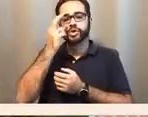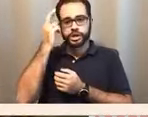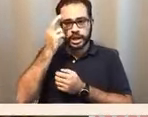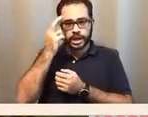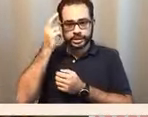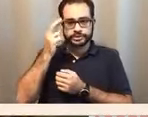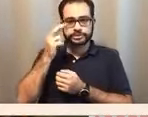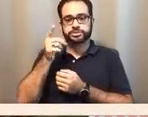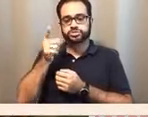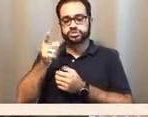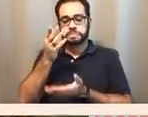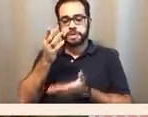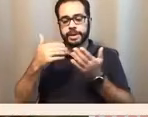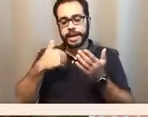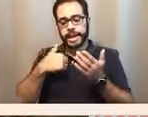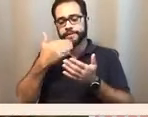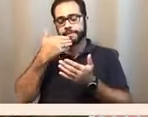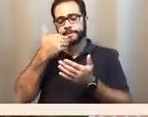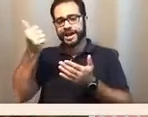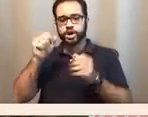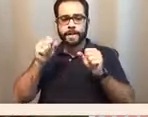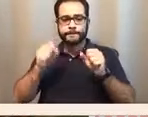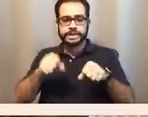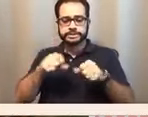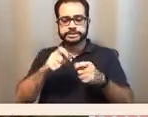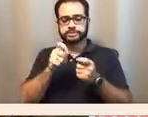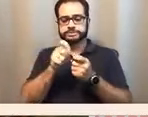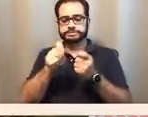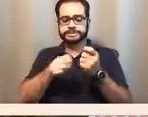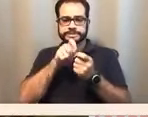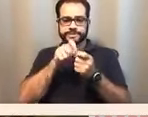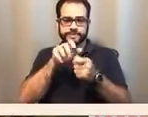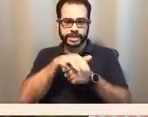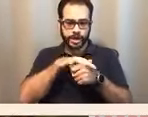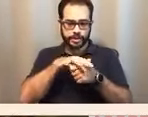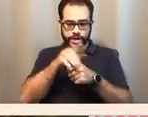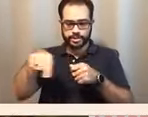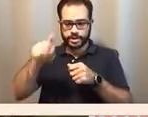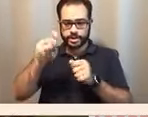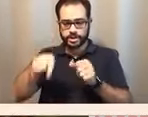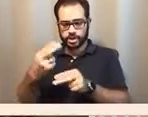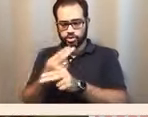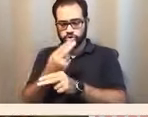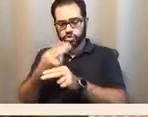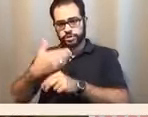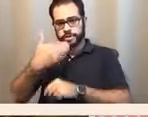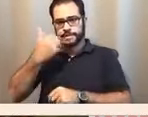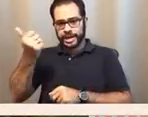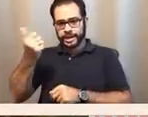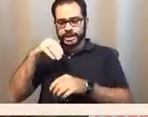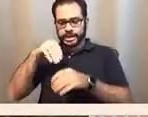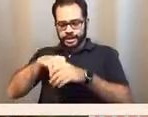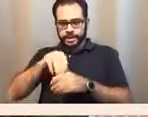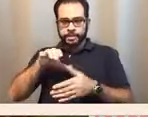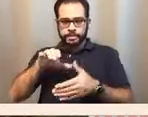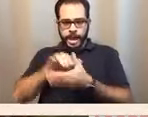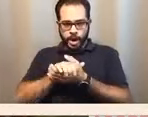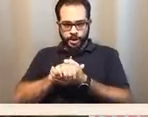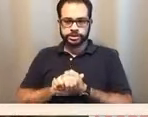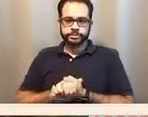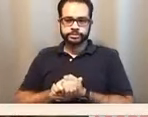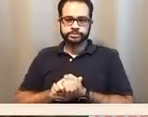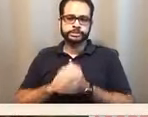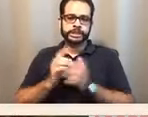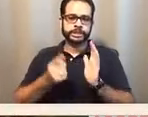greater ability in certain areas where they can utilize best in the marriage. Sometimes, men,